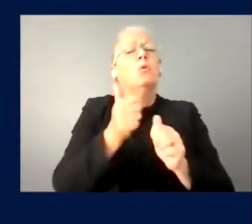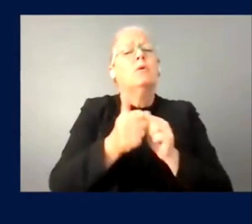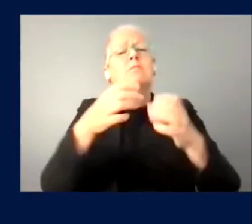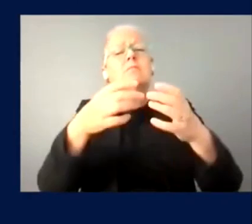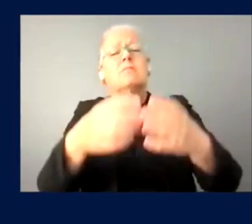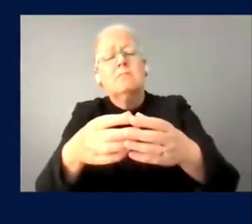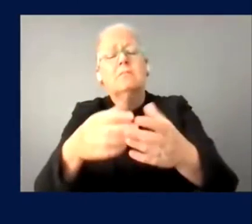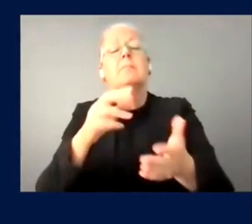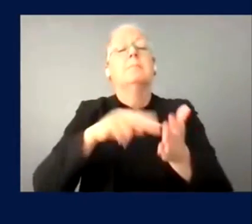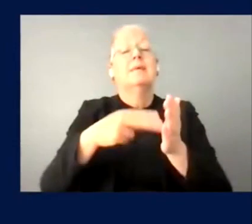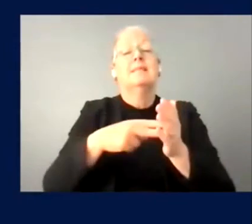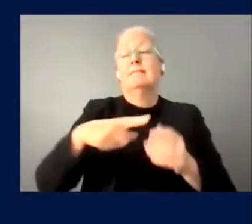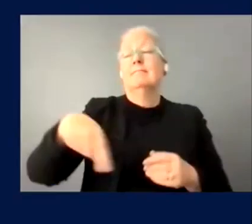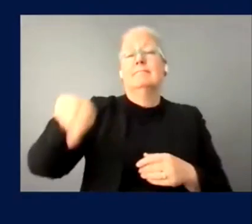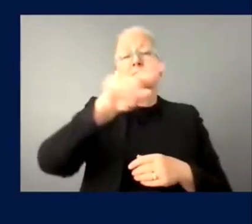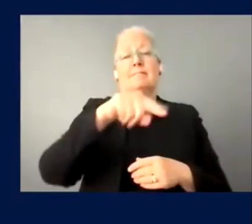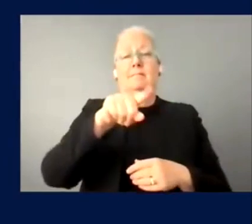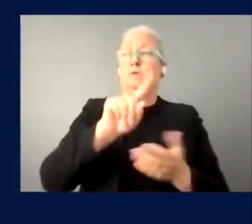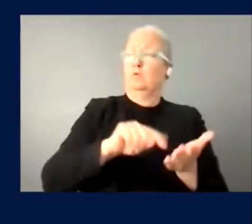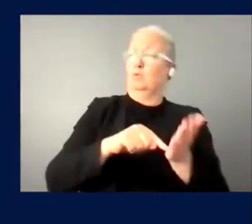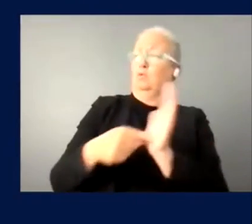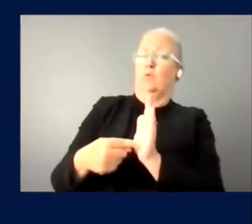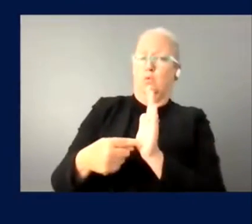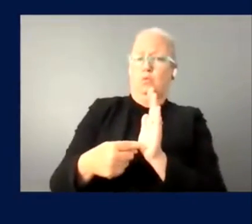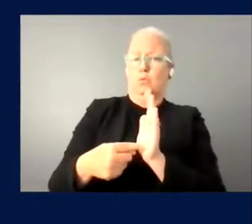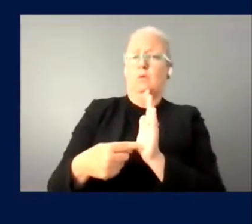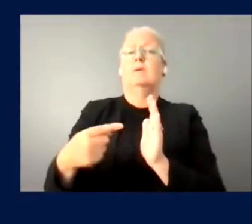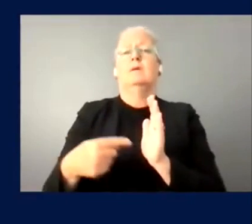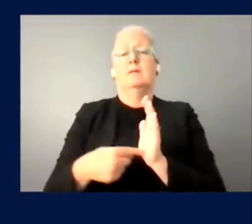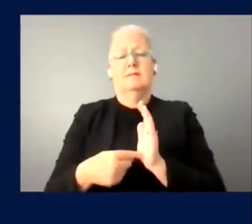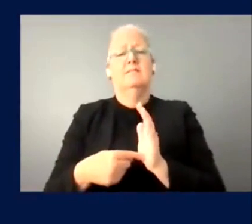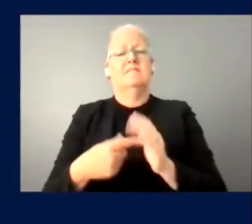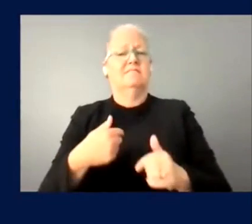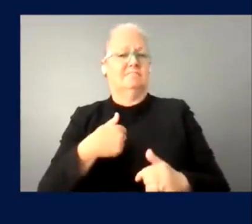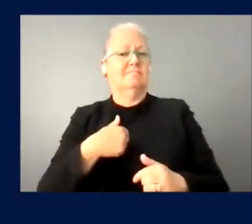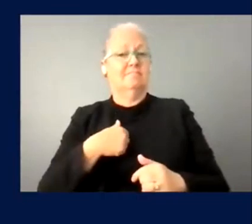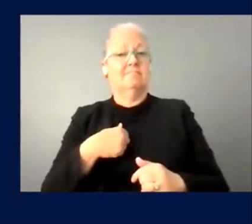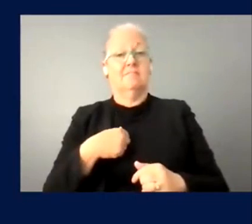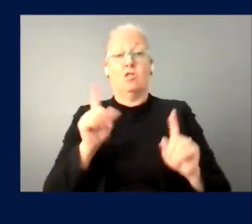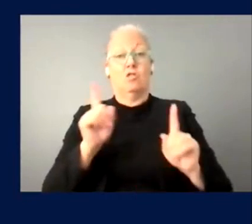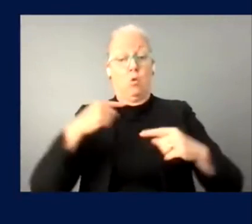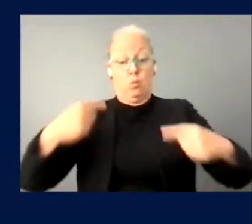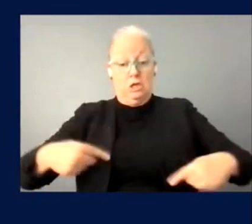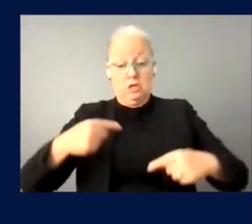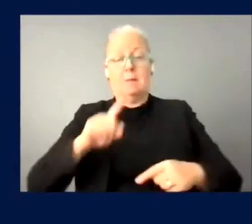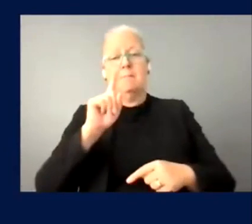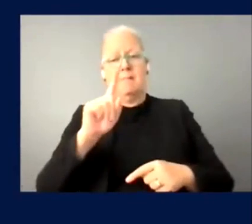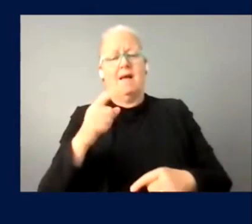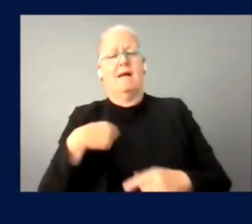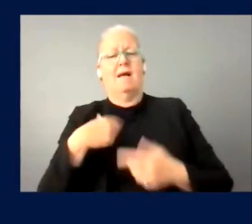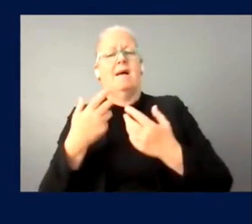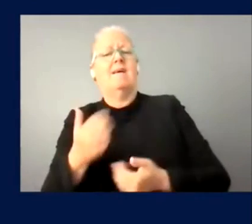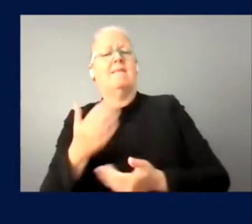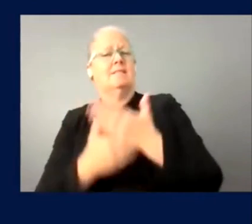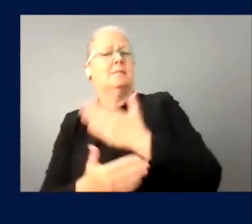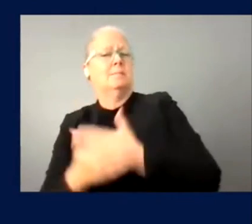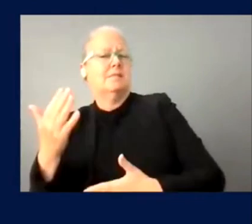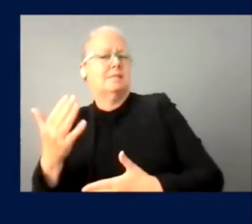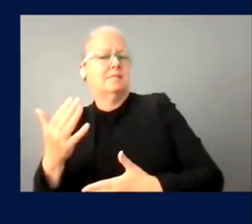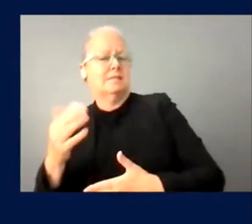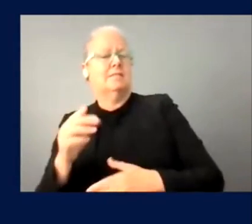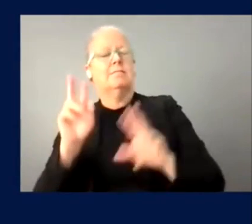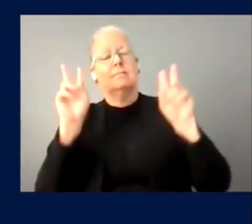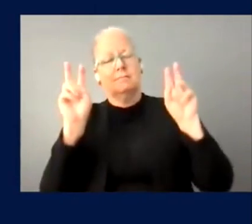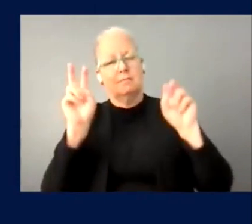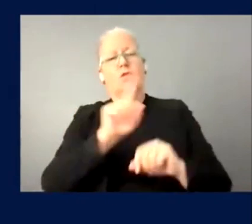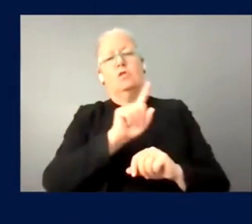communicate that they are non-visibly disabled or that they have a non-visible condition. And the way that it works is that